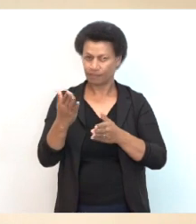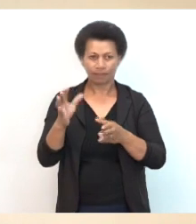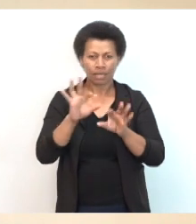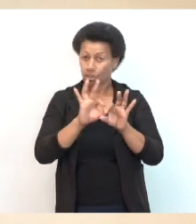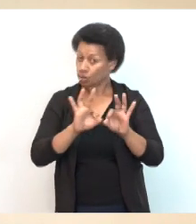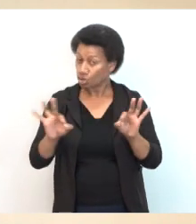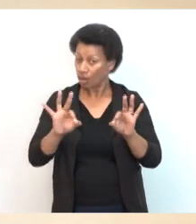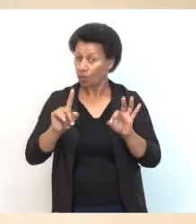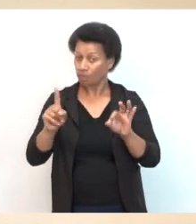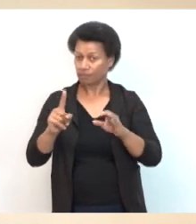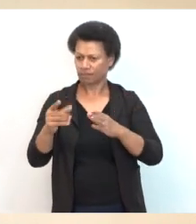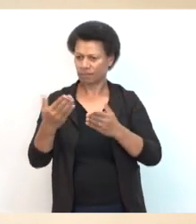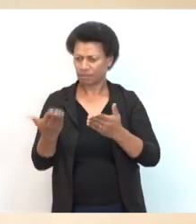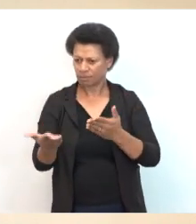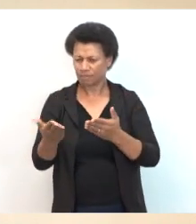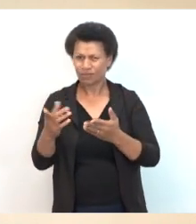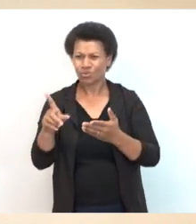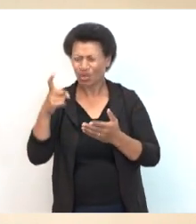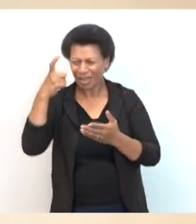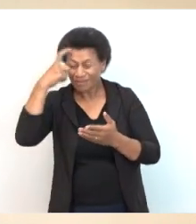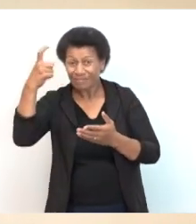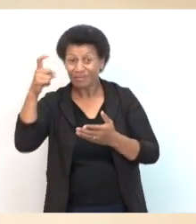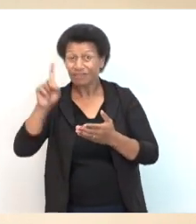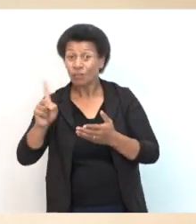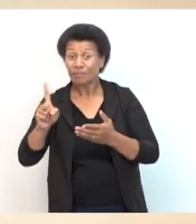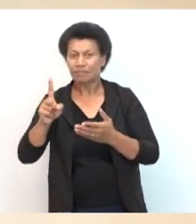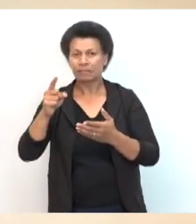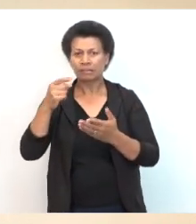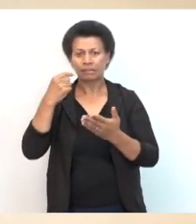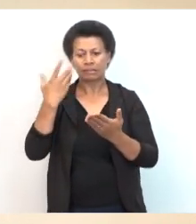advise him to have a sense of proportion in his criticism of government.